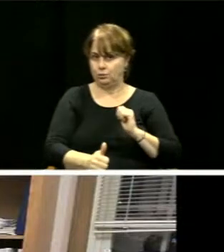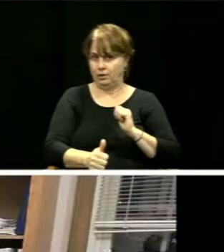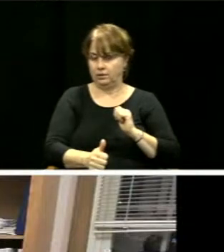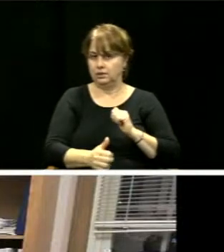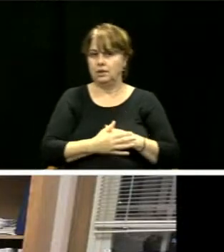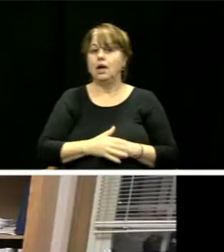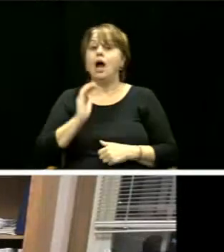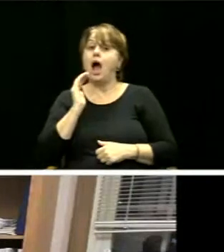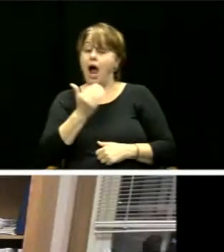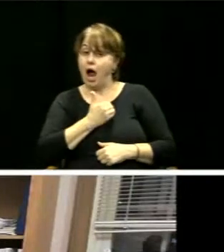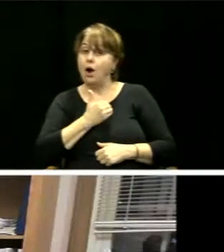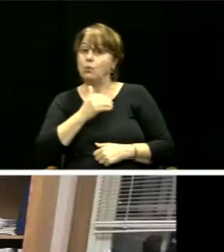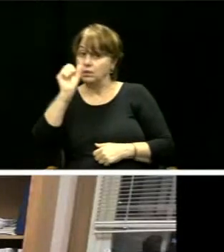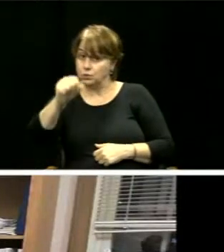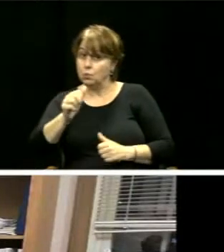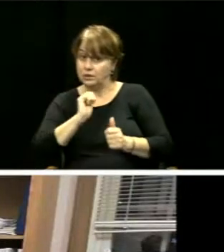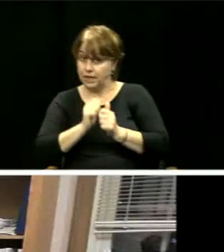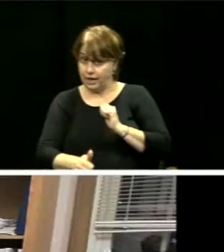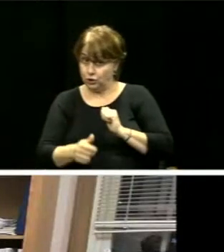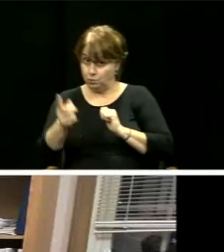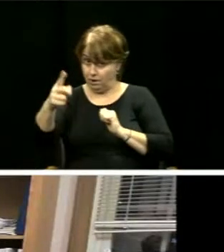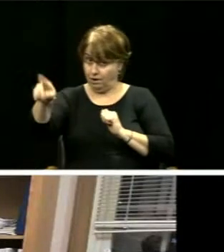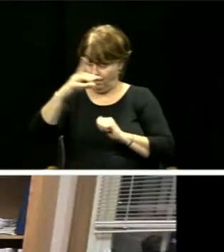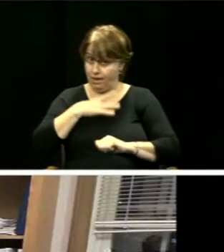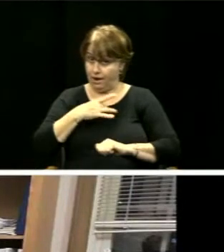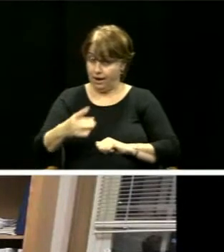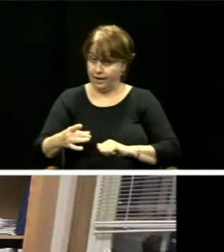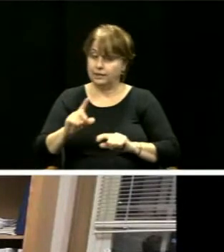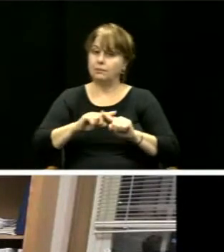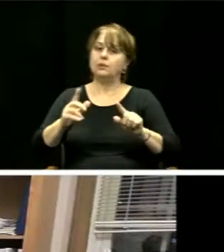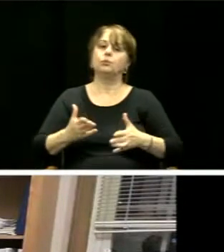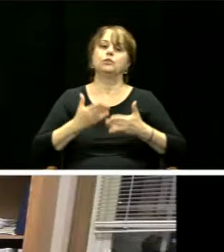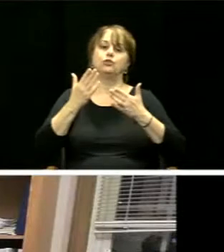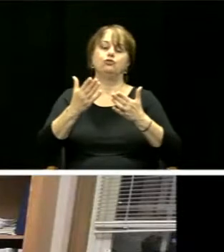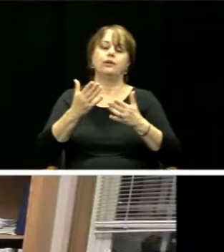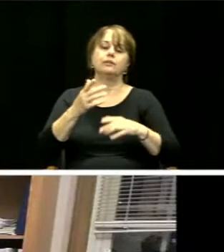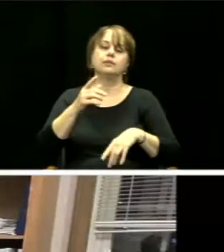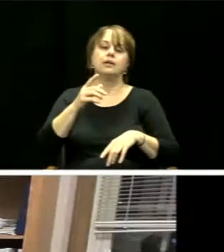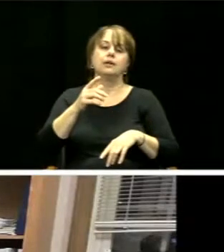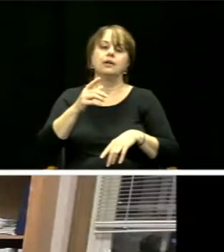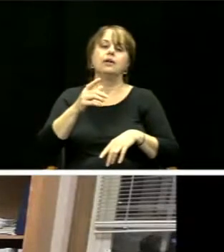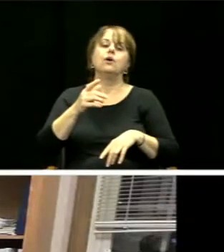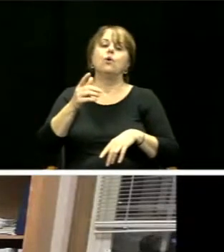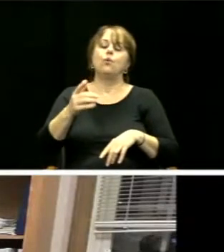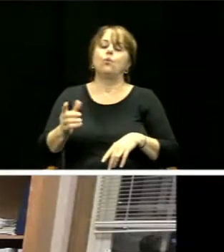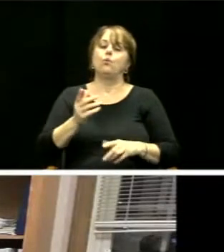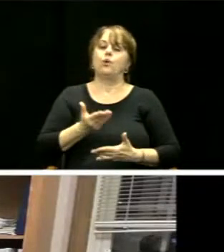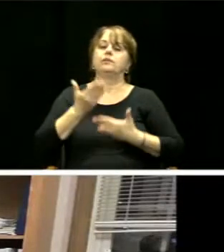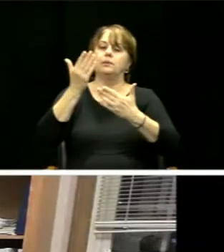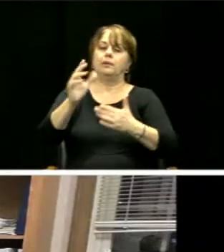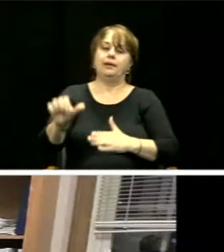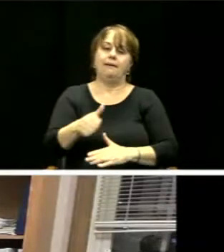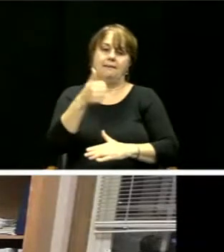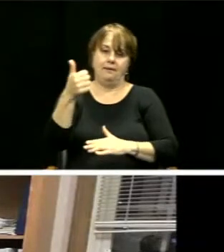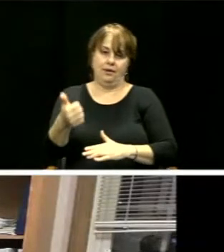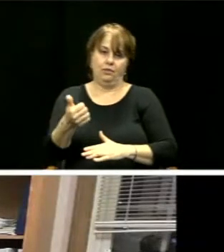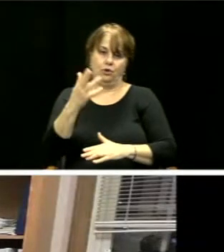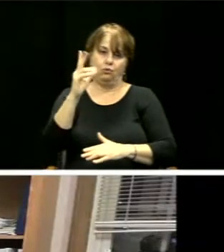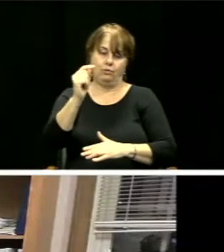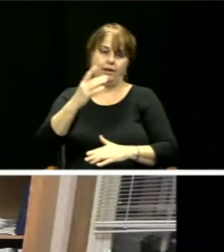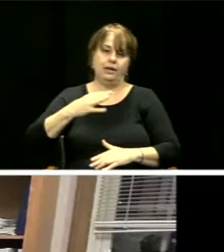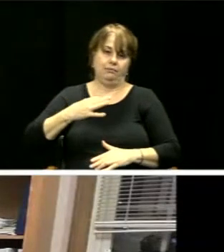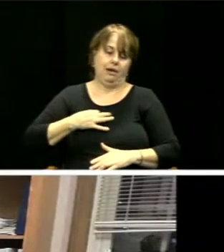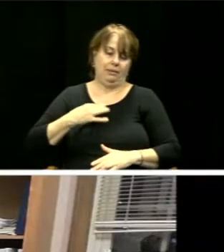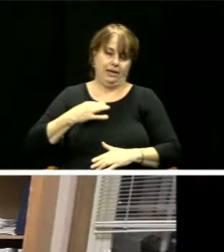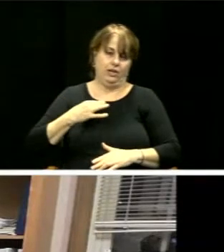ours eligible. They liked ours, and they suggested that we submit another grant application for a different grant source, which we are